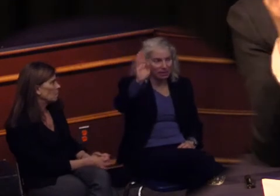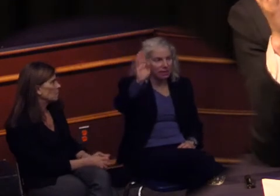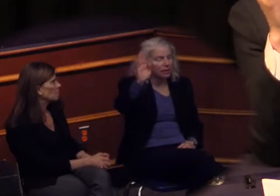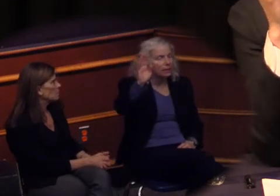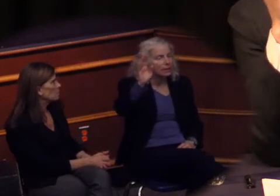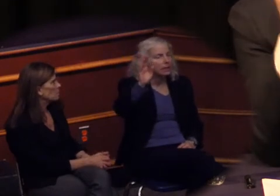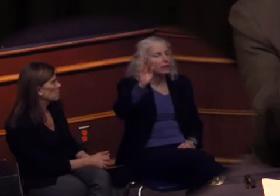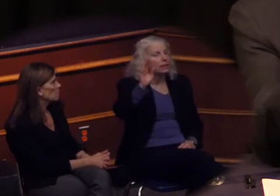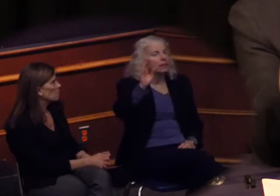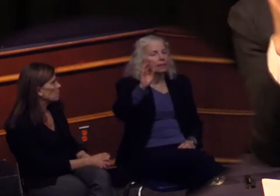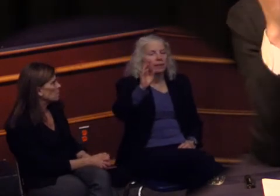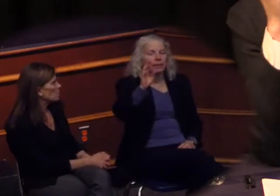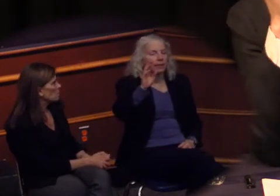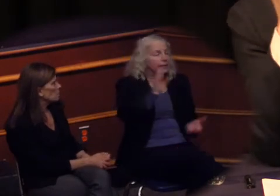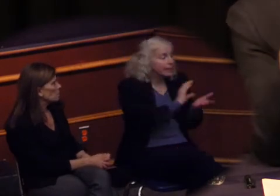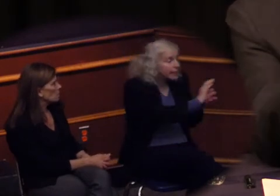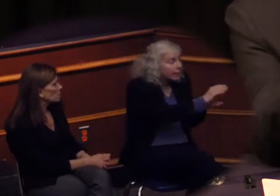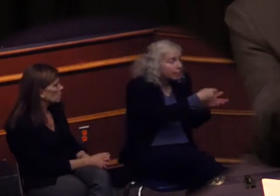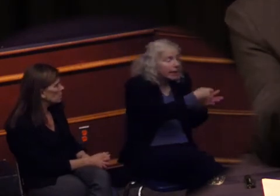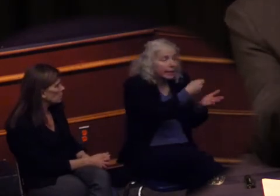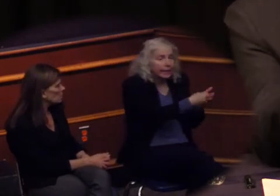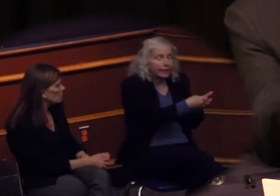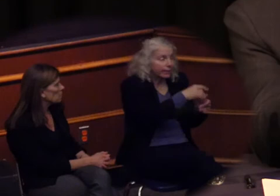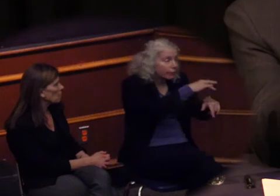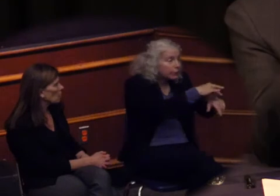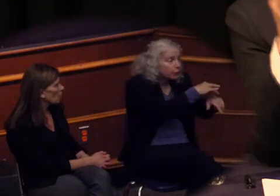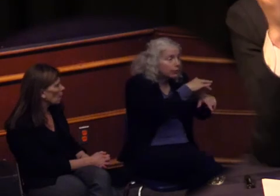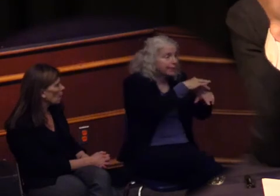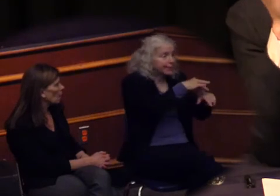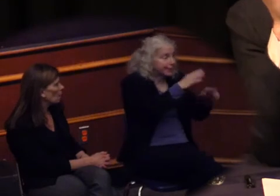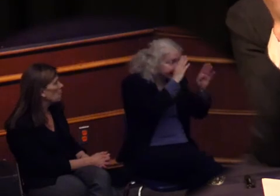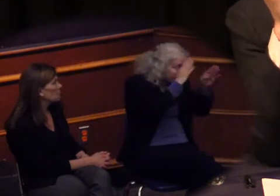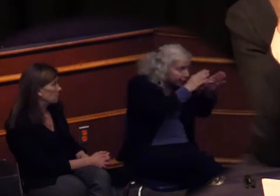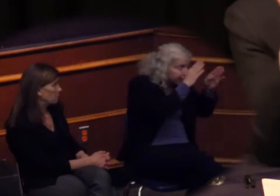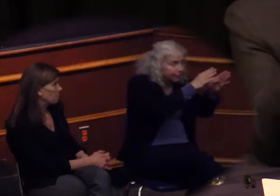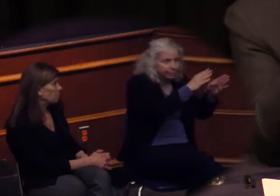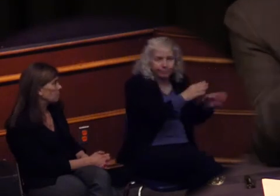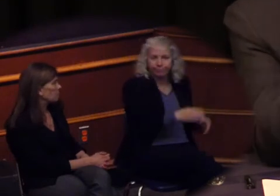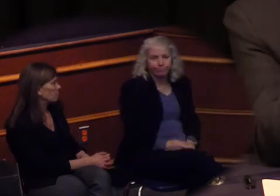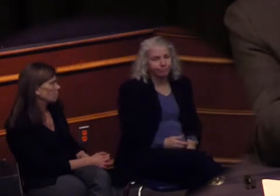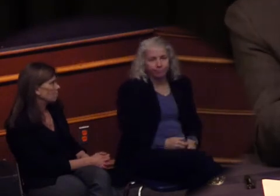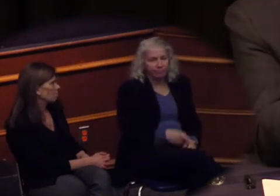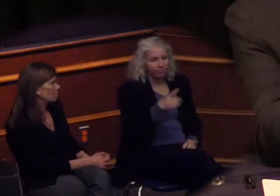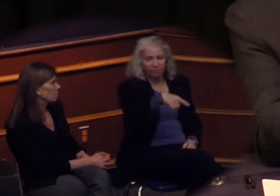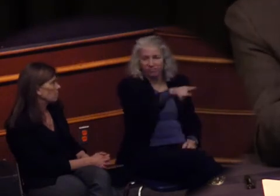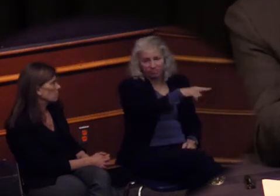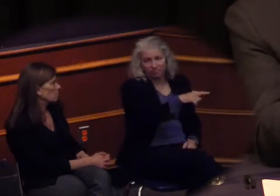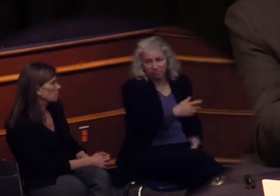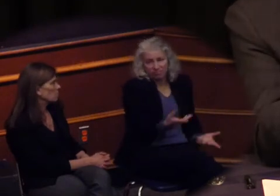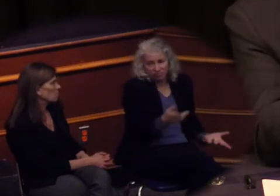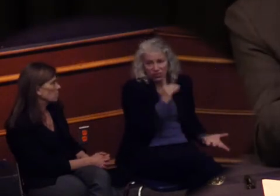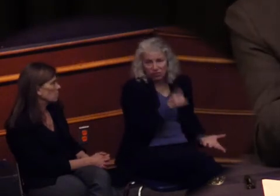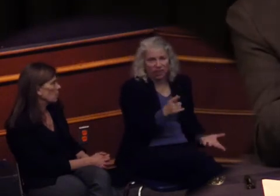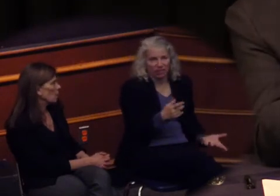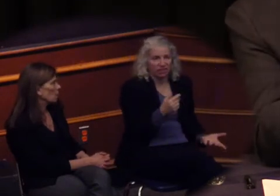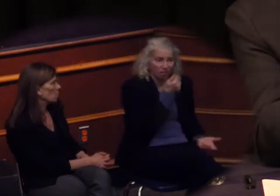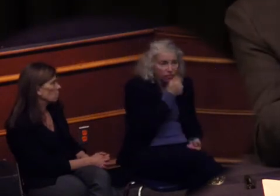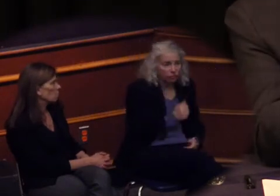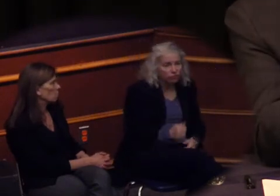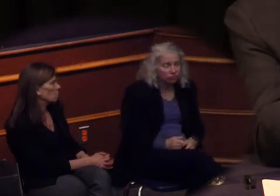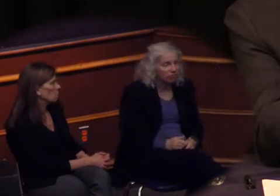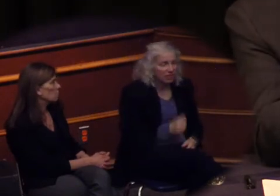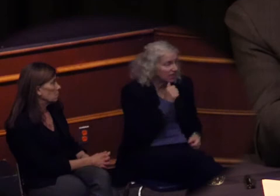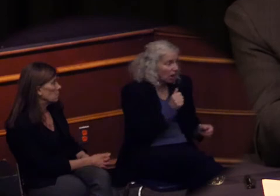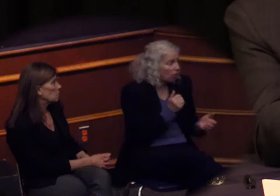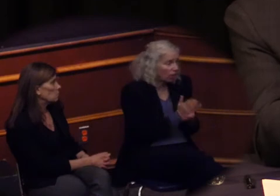just the allocation of resources and attention, you've gotten the short end of the stick, and it's not